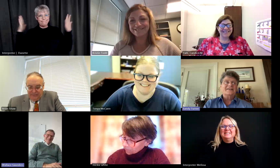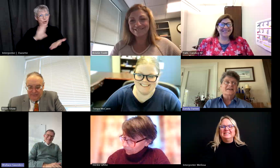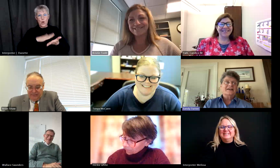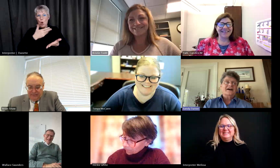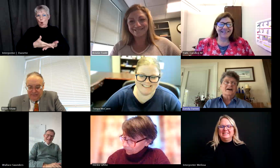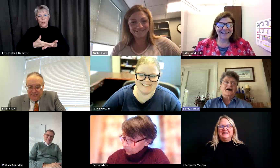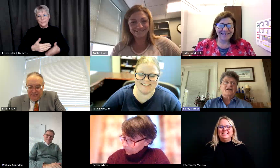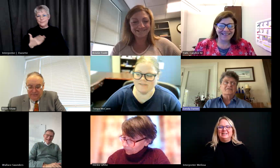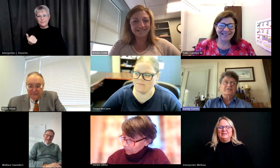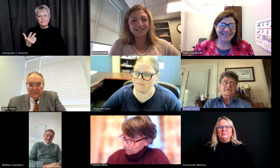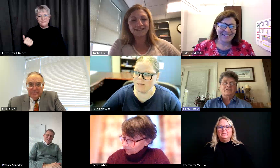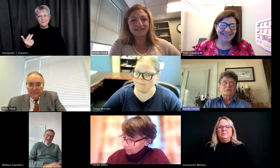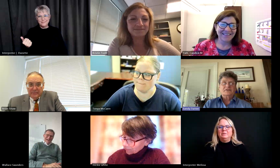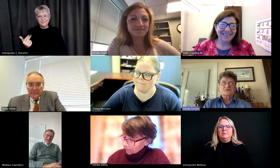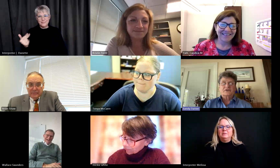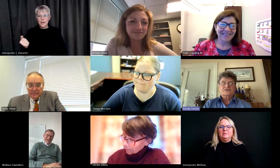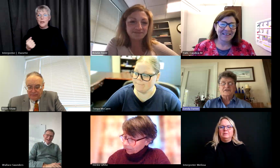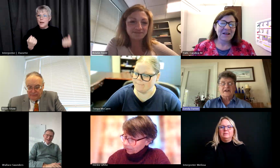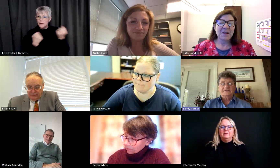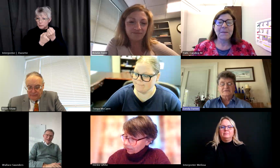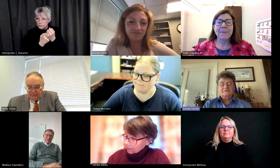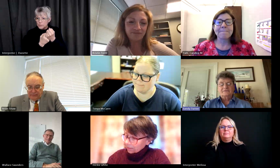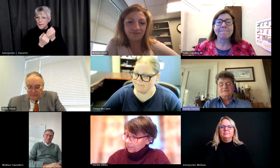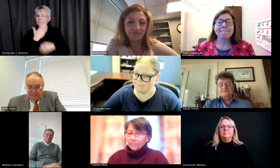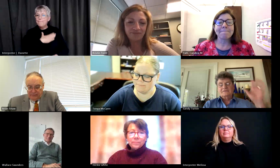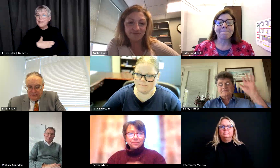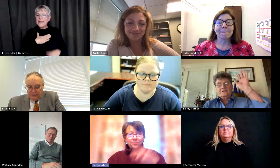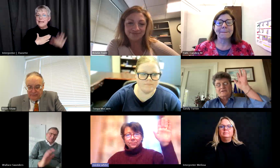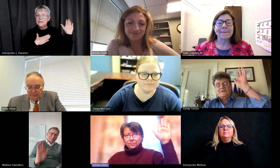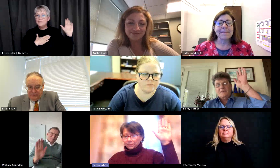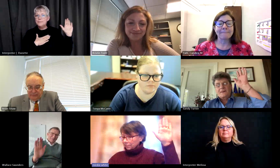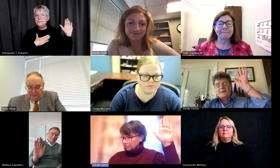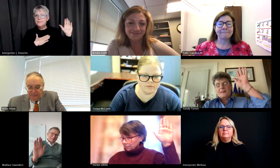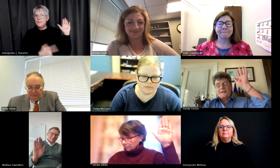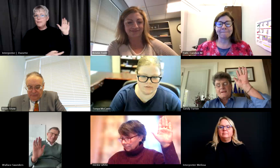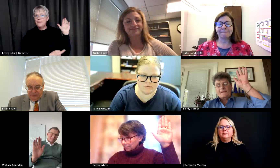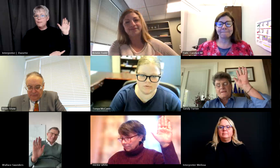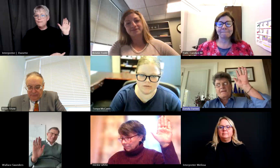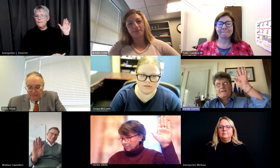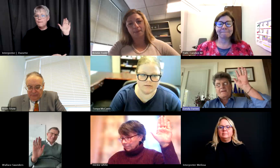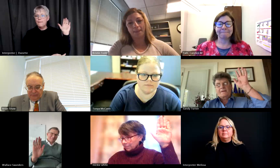All right. All in favor, please raise your hand.